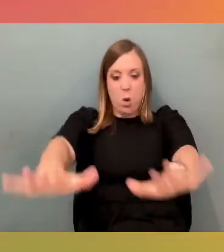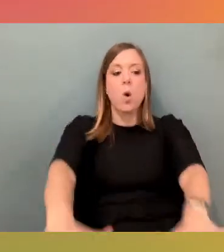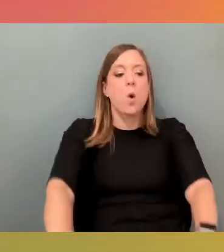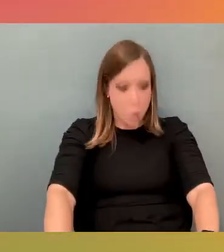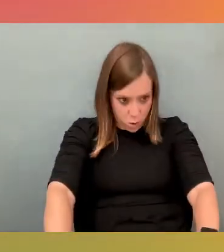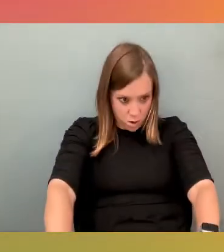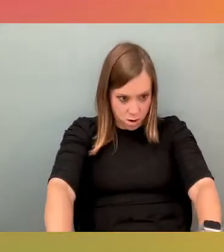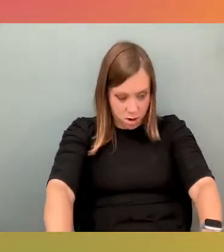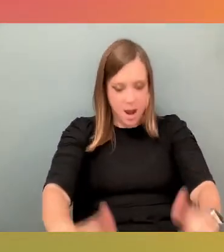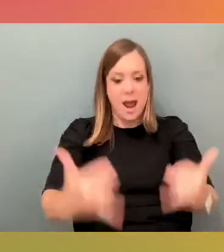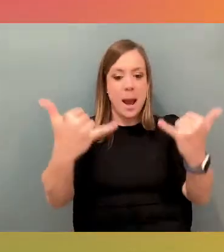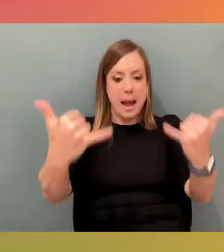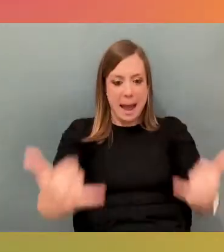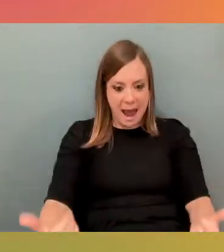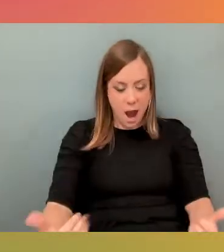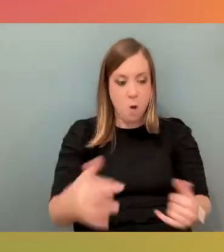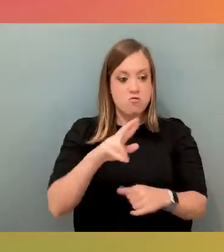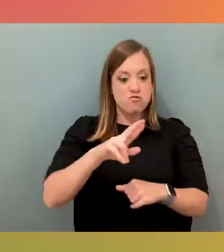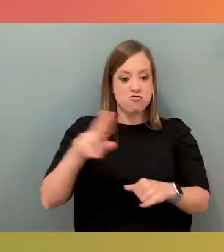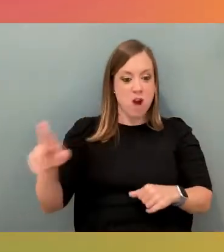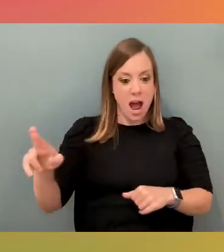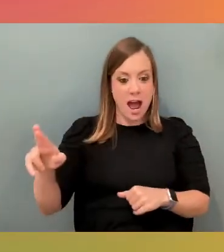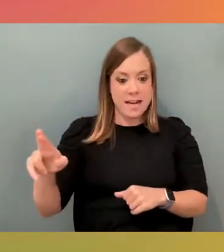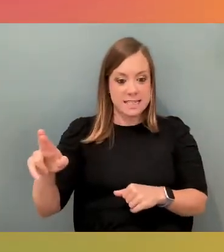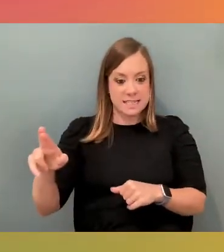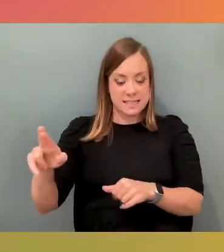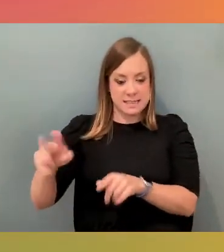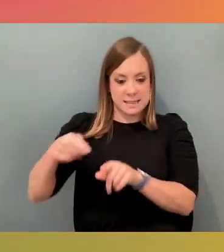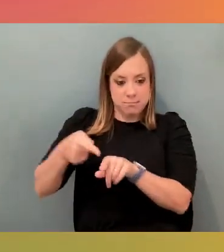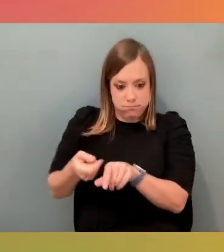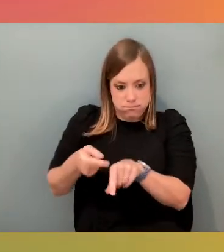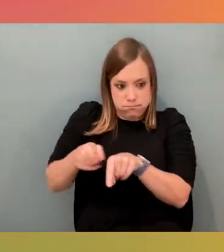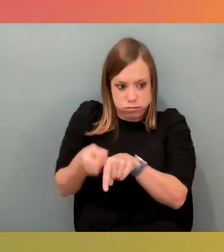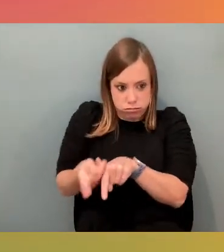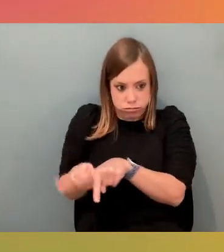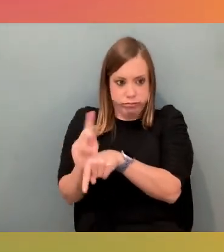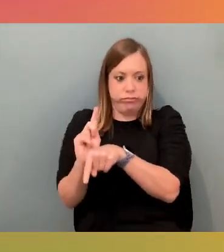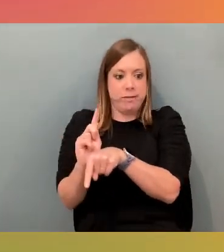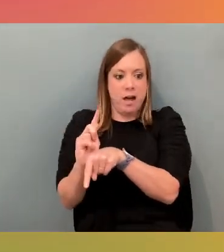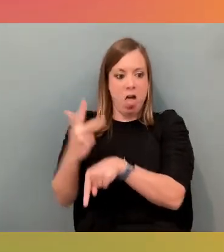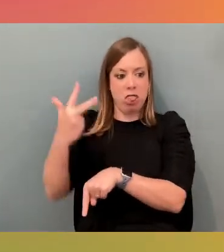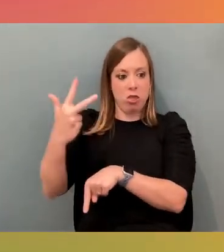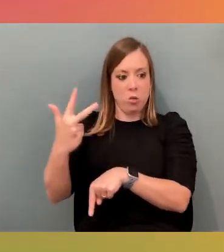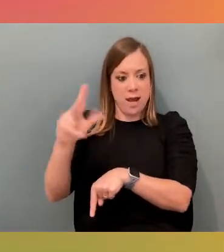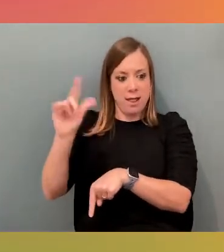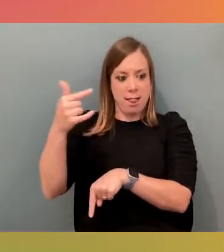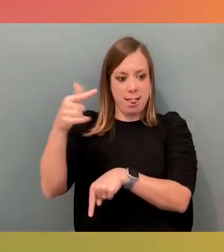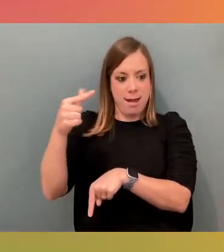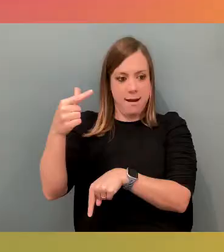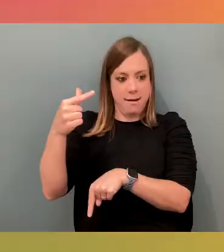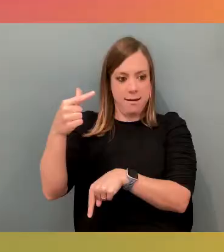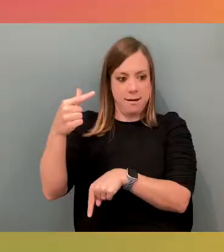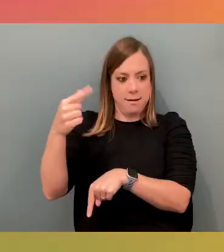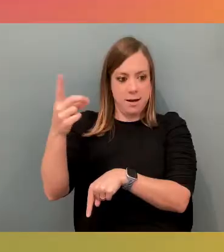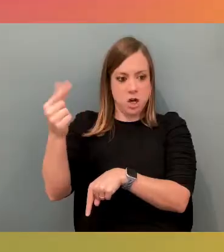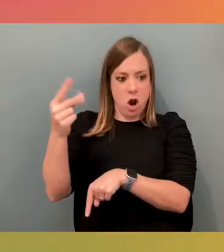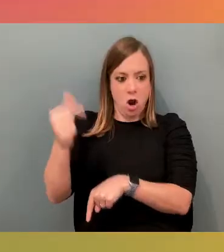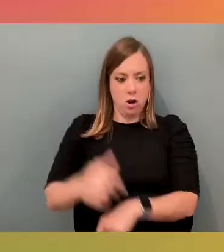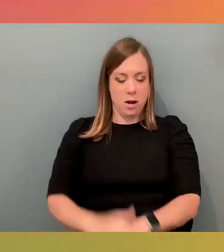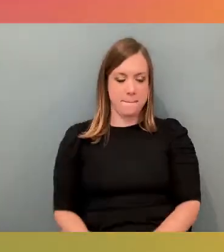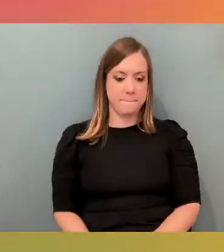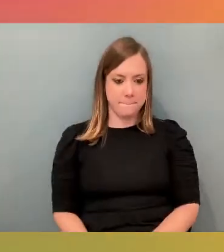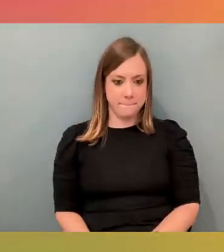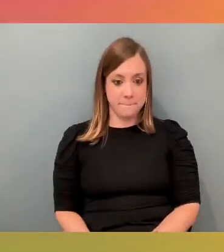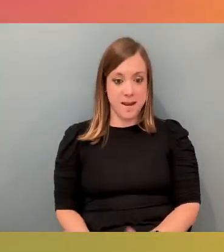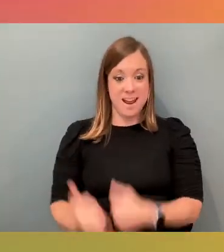movement, sweep that right leg up to a 3-legged dog. Just taking a moment here to reach those right toes all the way up